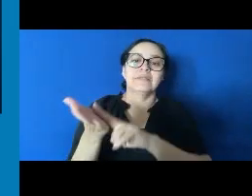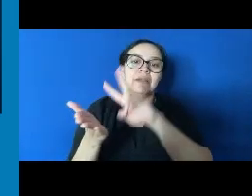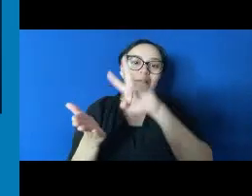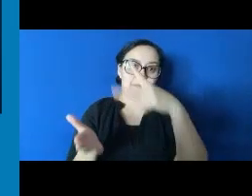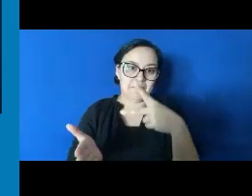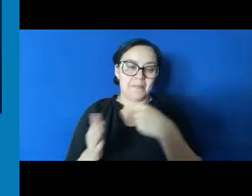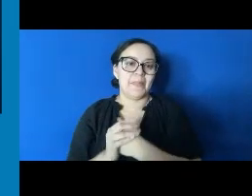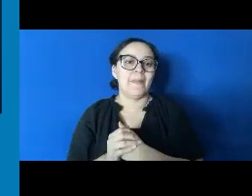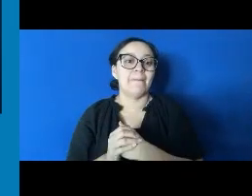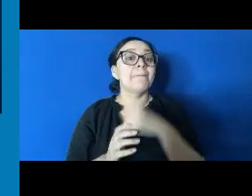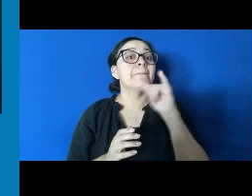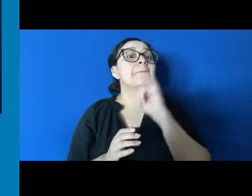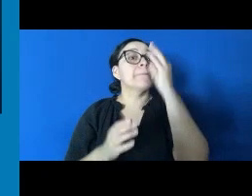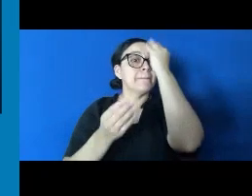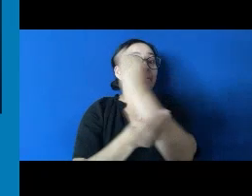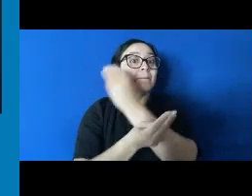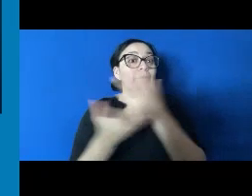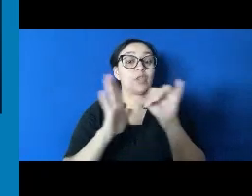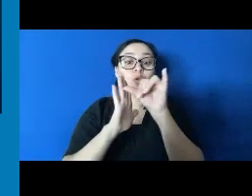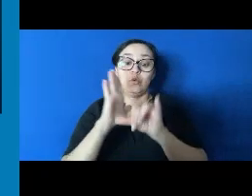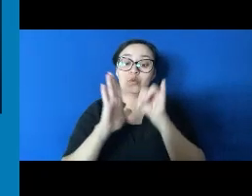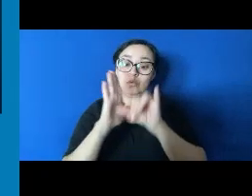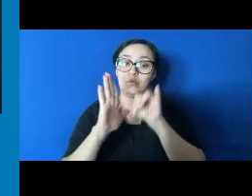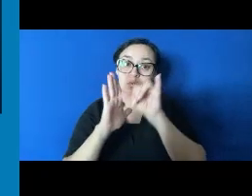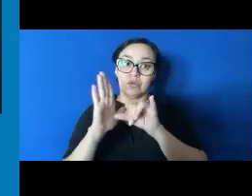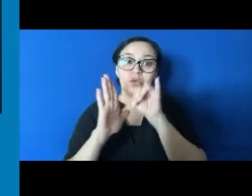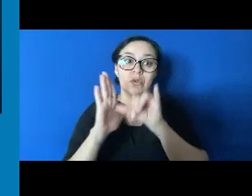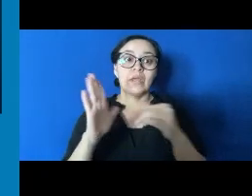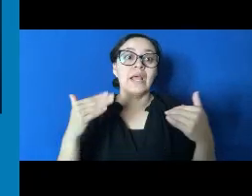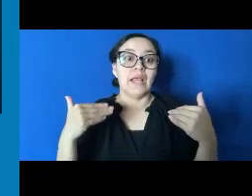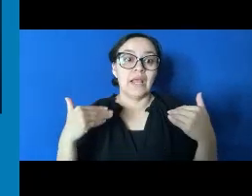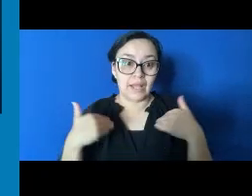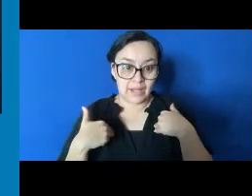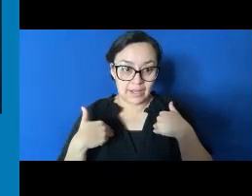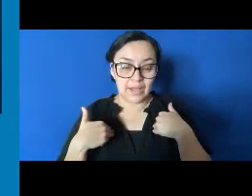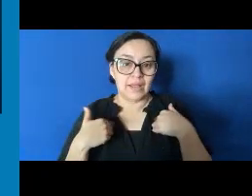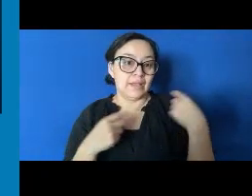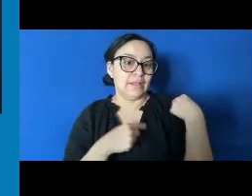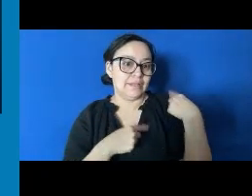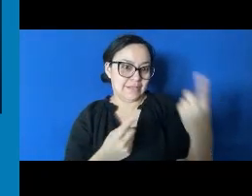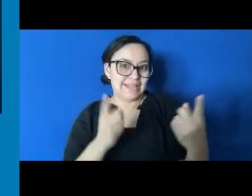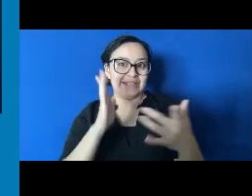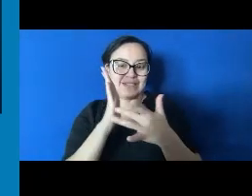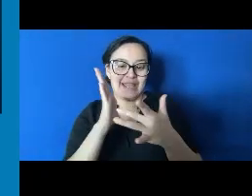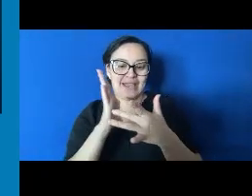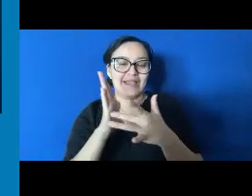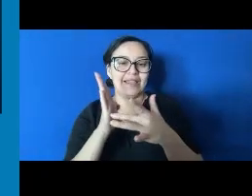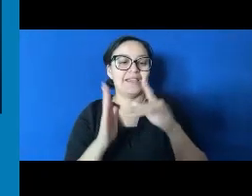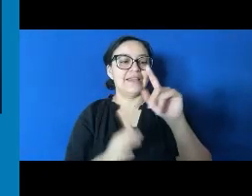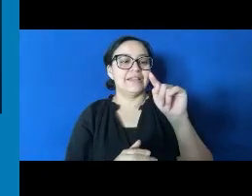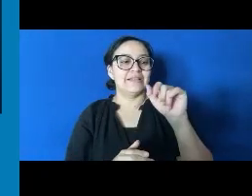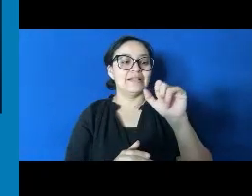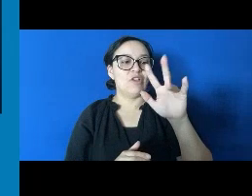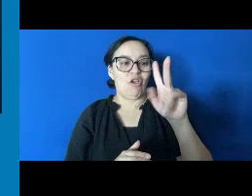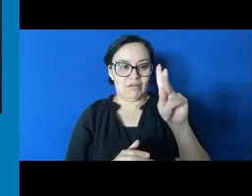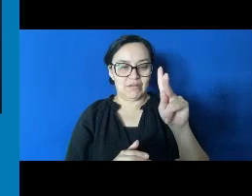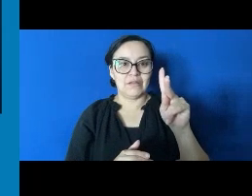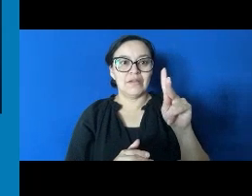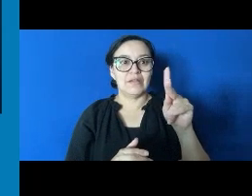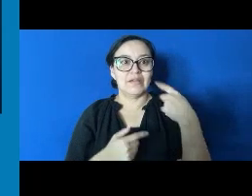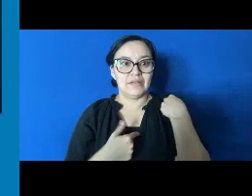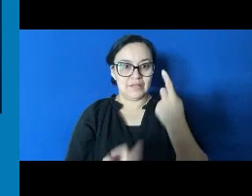fill out the registration form. I want to announce that we have a YouTube channel as well. The tech talks